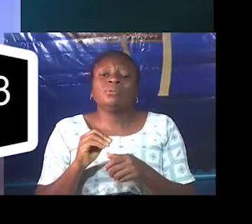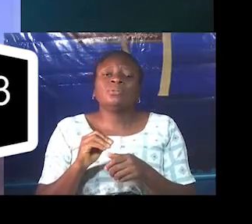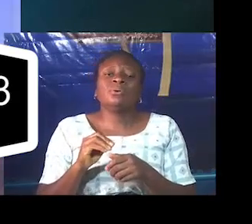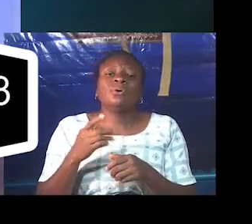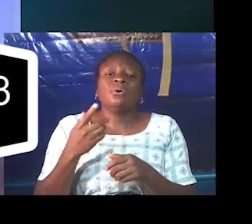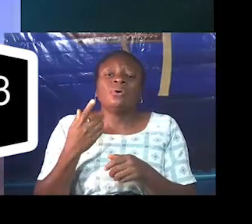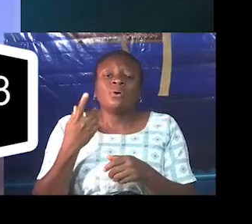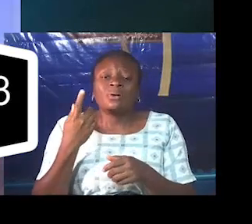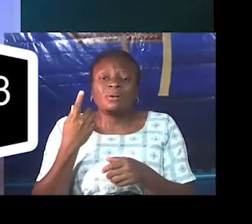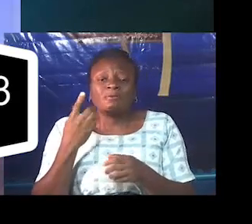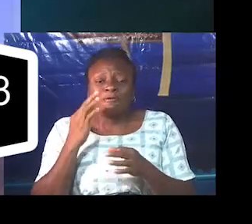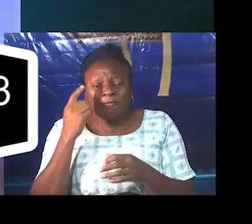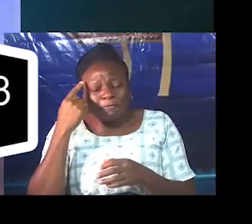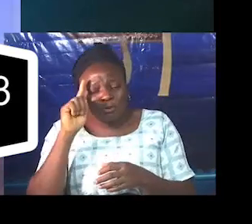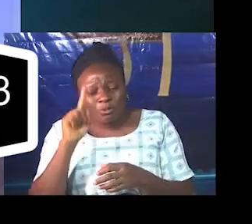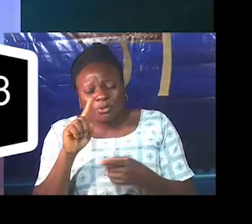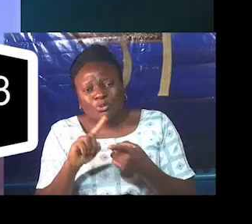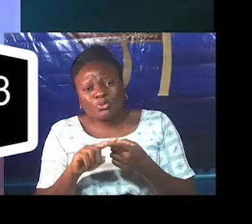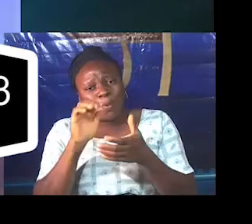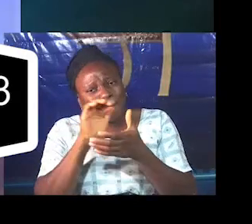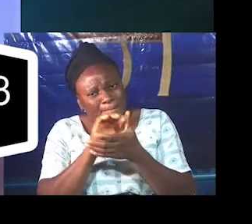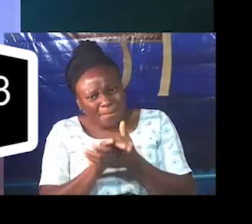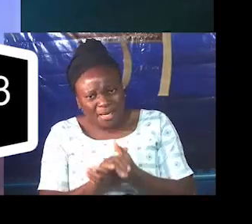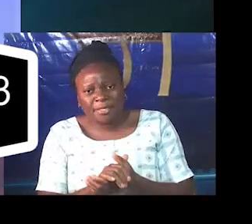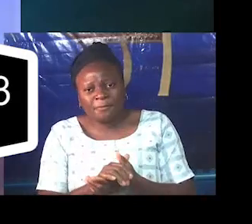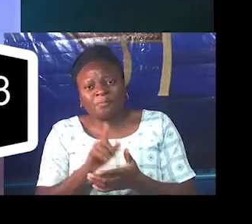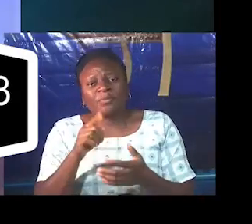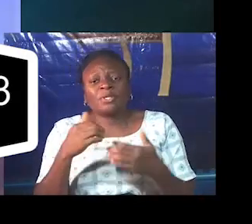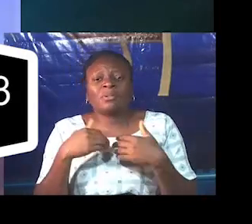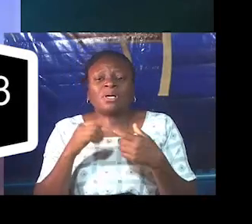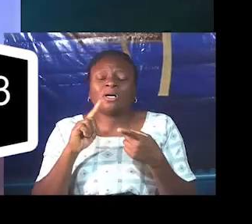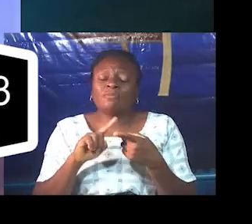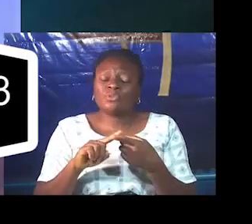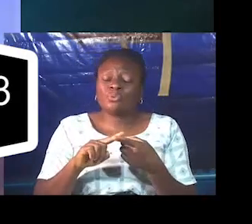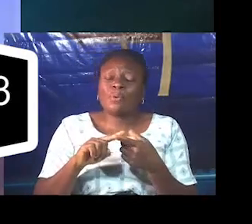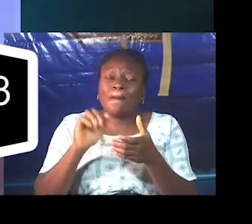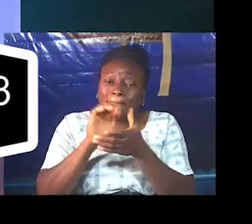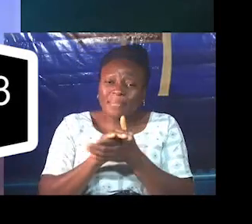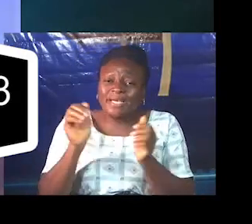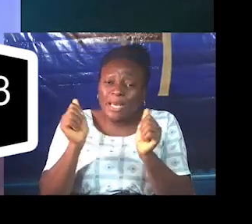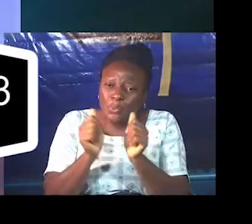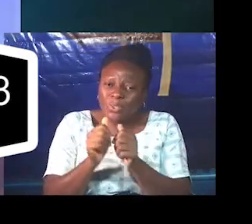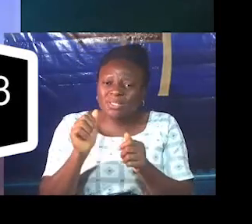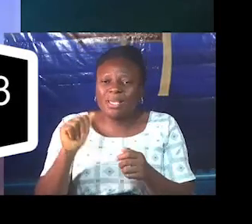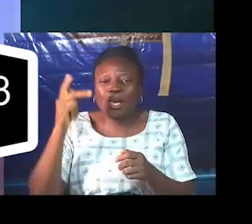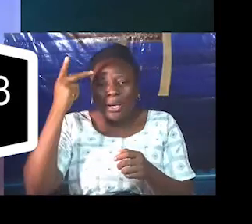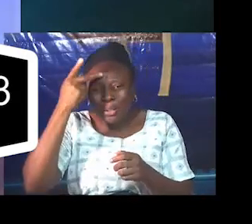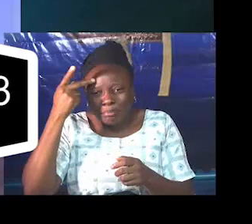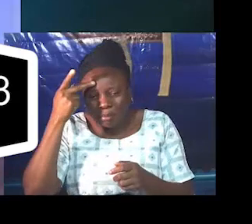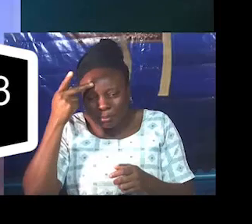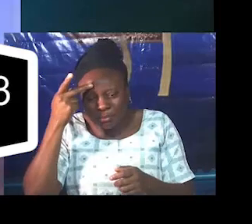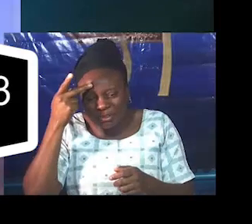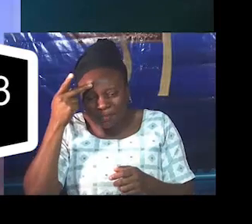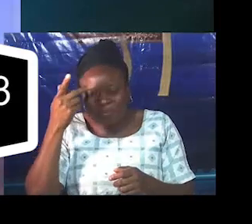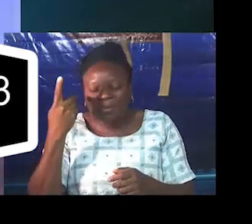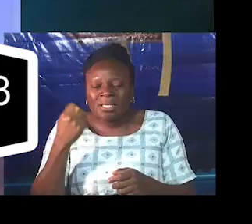purpose. And the sister herself has been equipped by God to come and contribute unto your life for the